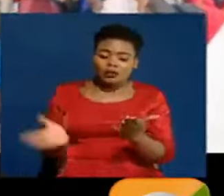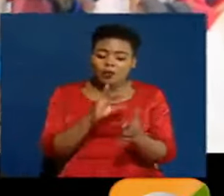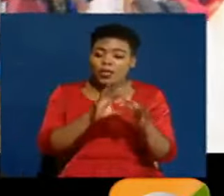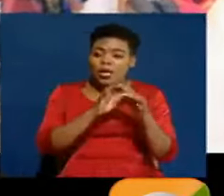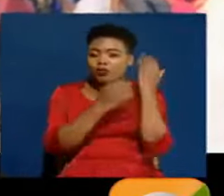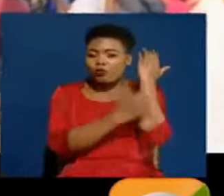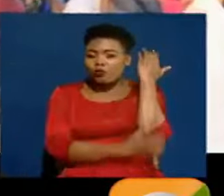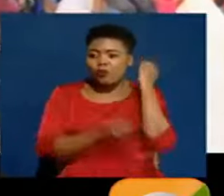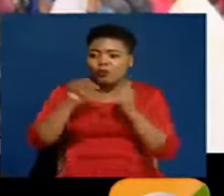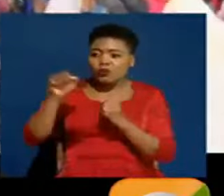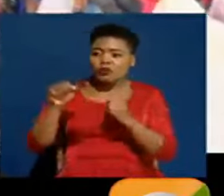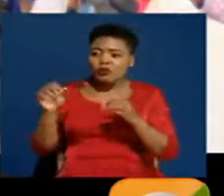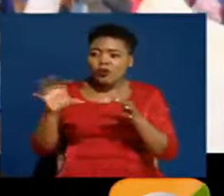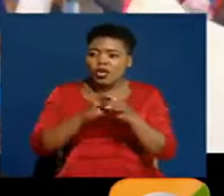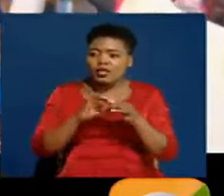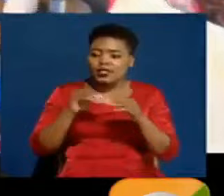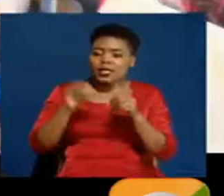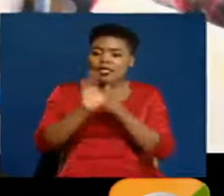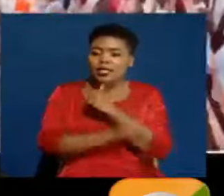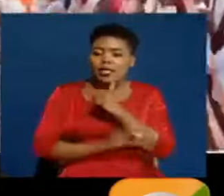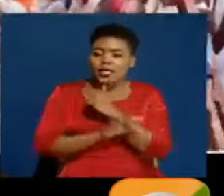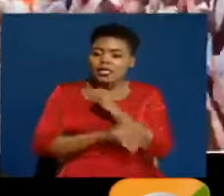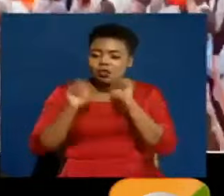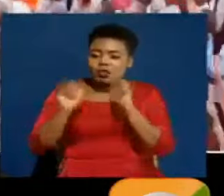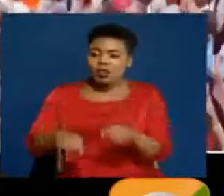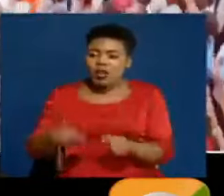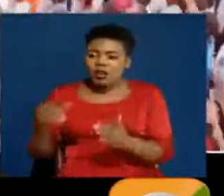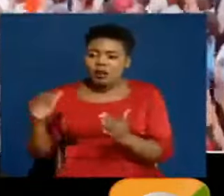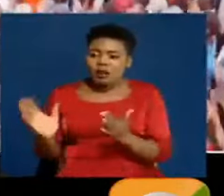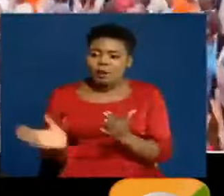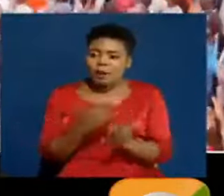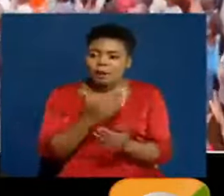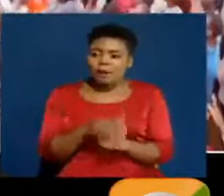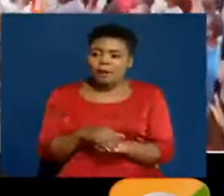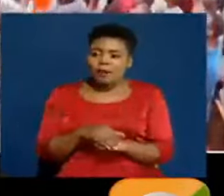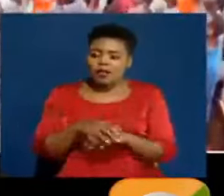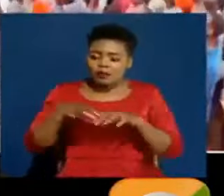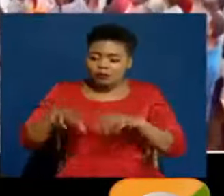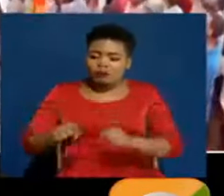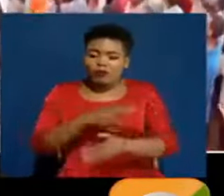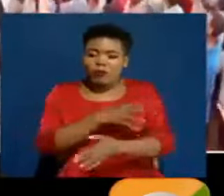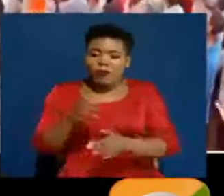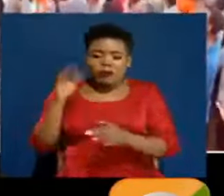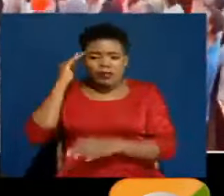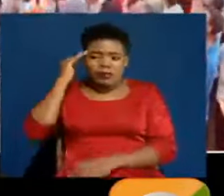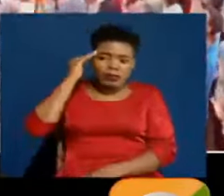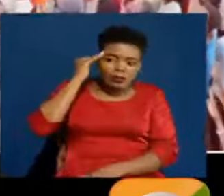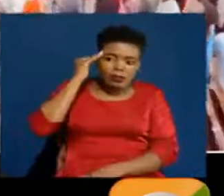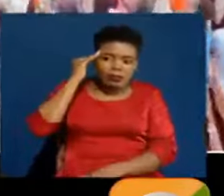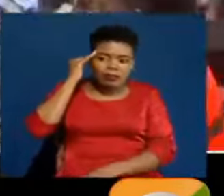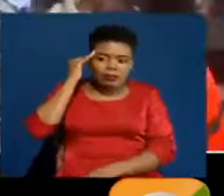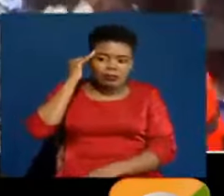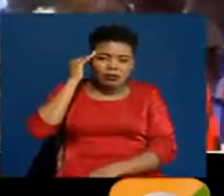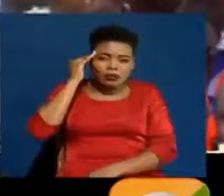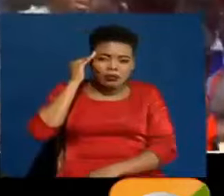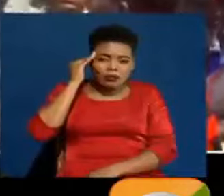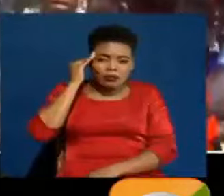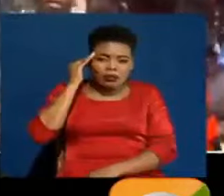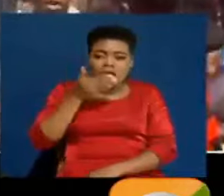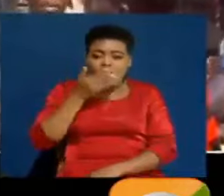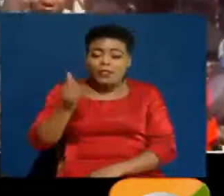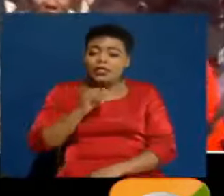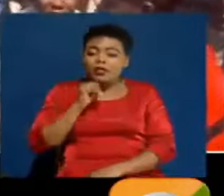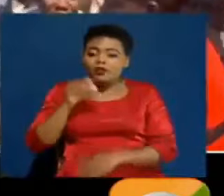culture that is about, you know, transactional politics, that is about looking at elected leaders as social